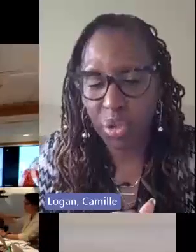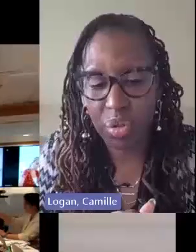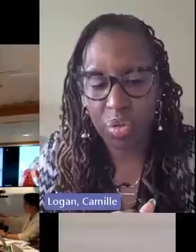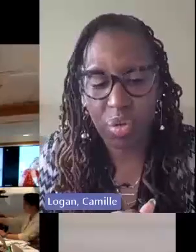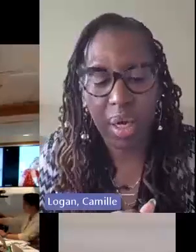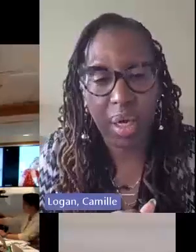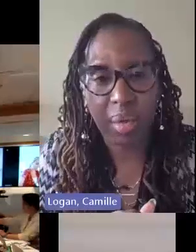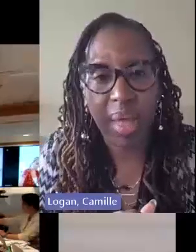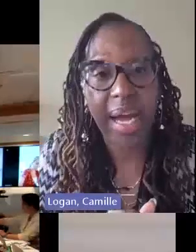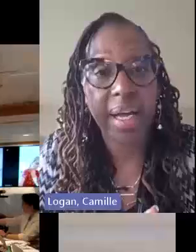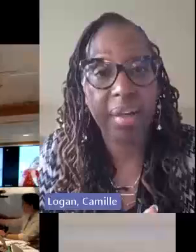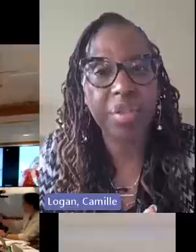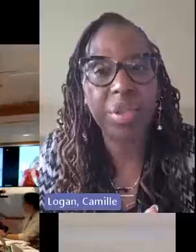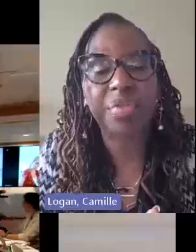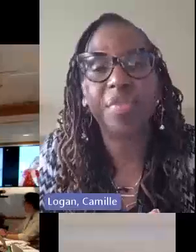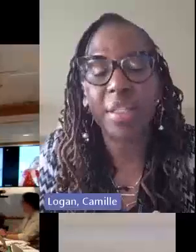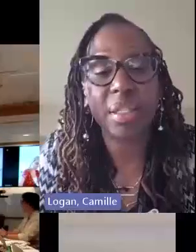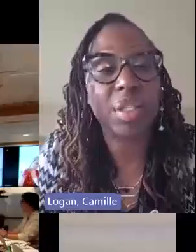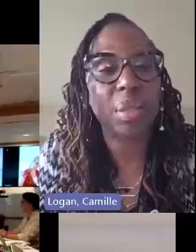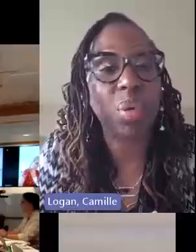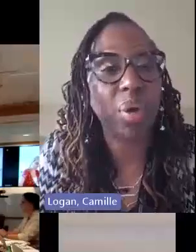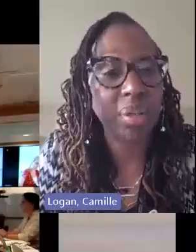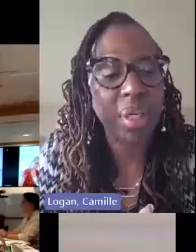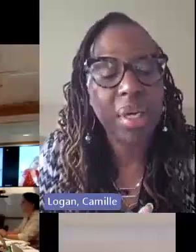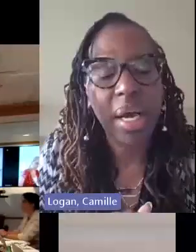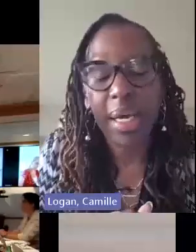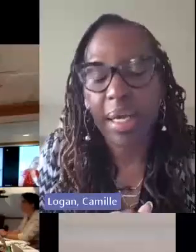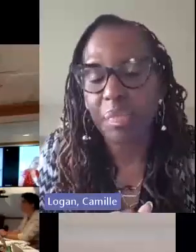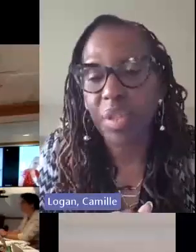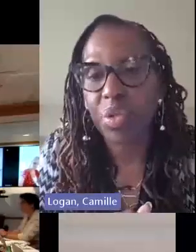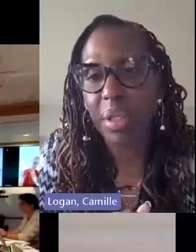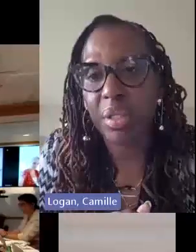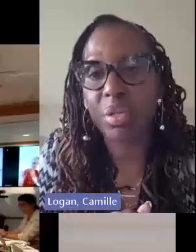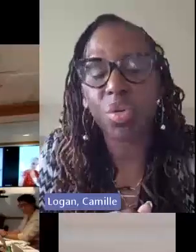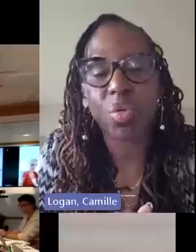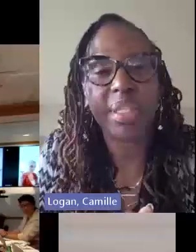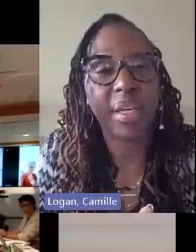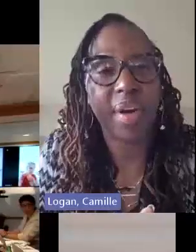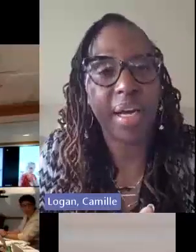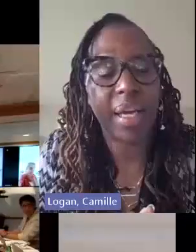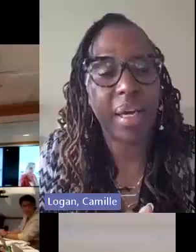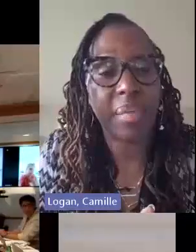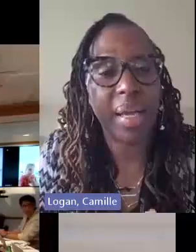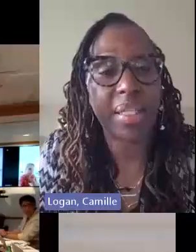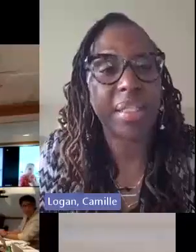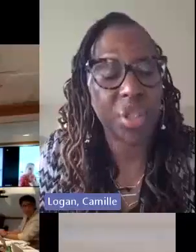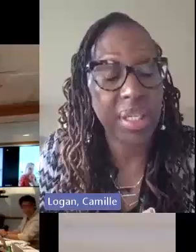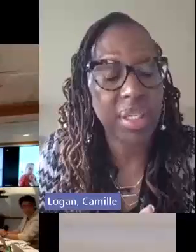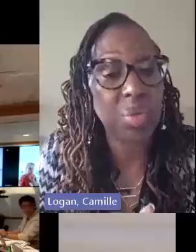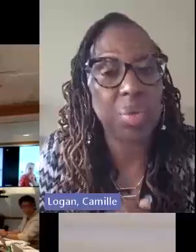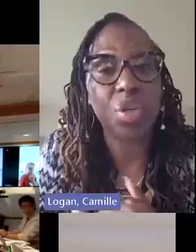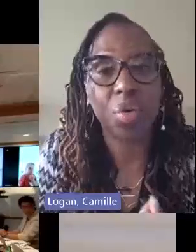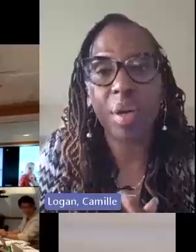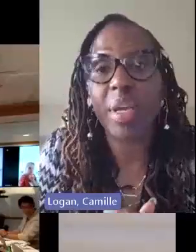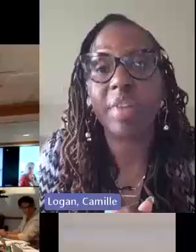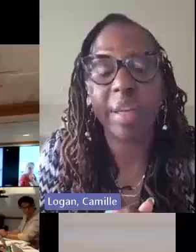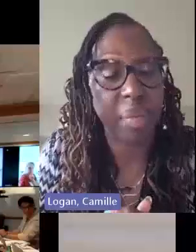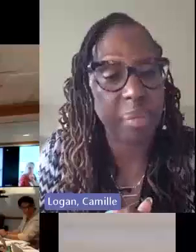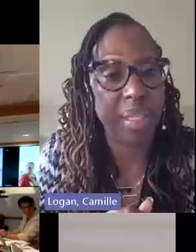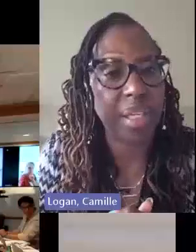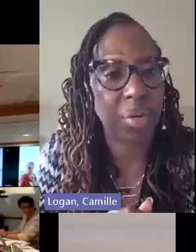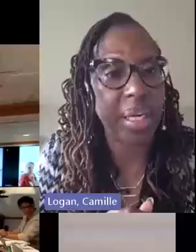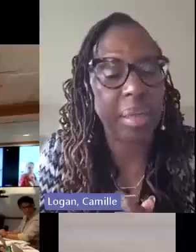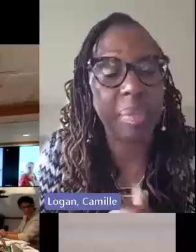are able to have to fund and support the students who identify as Indigenous, because we know that we